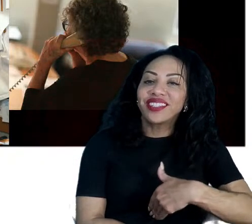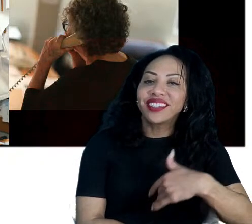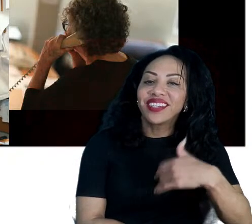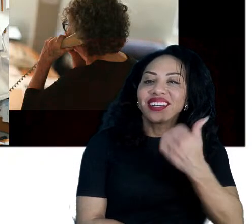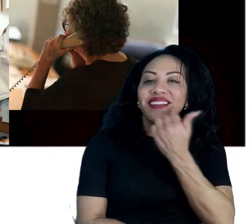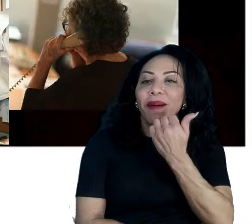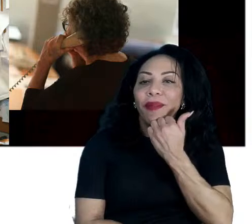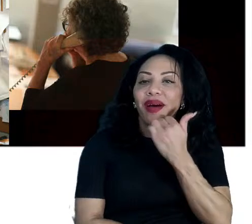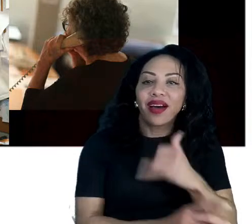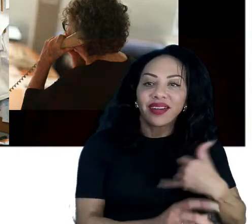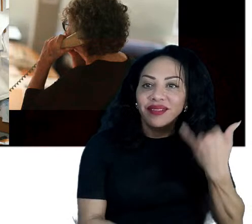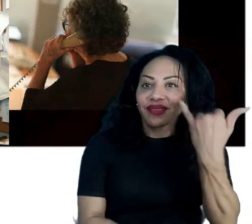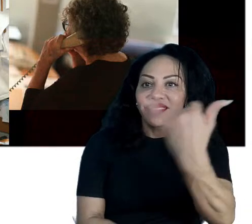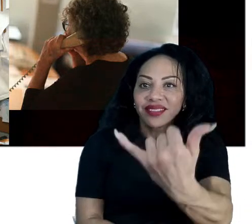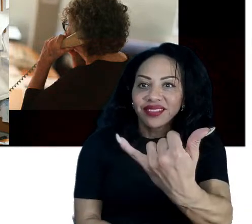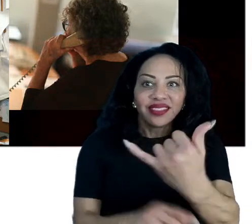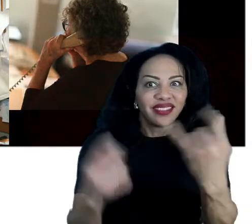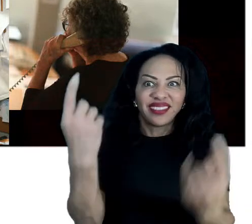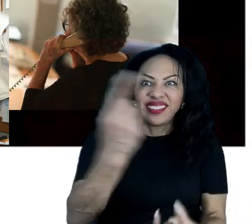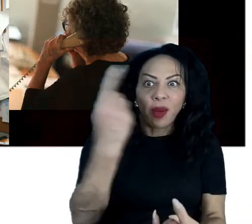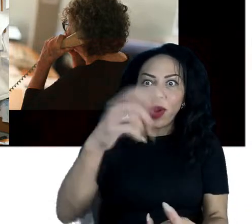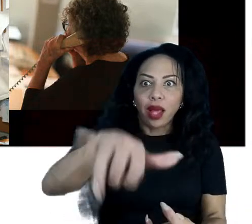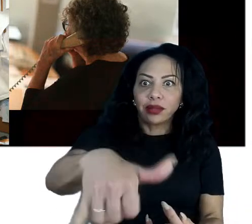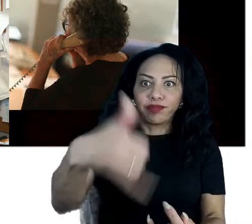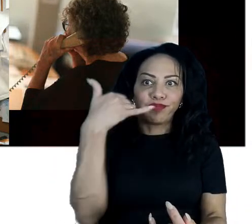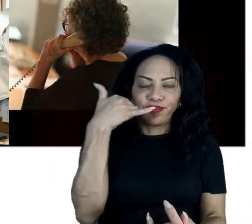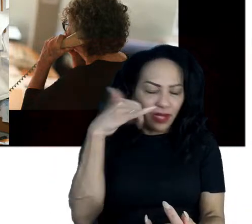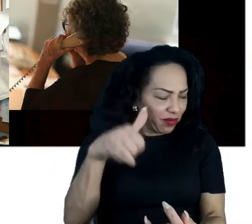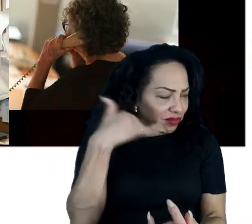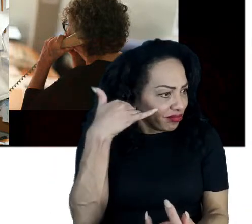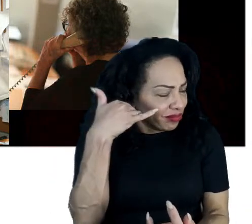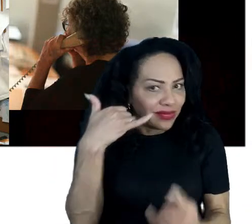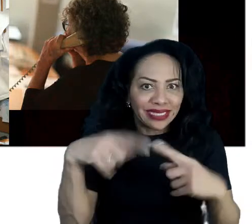someone picked it up. And that completely freaked them out.